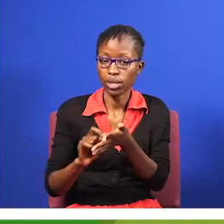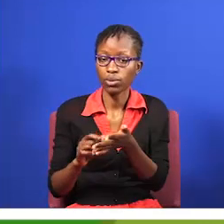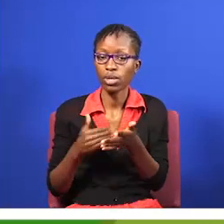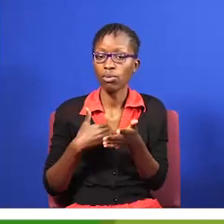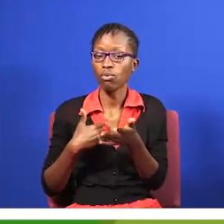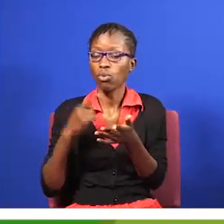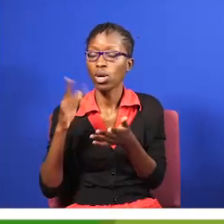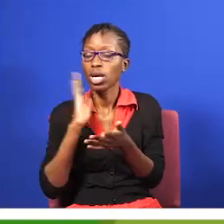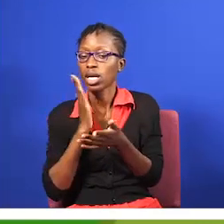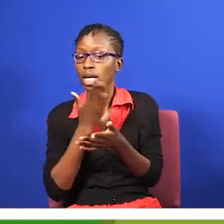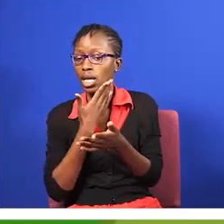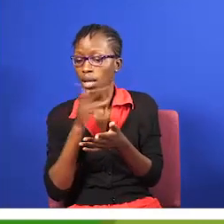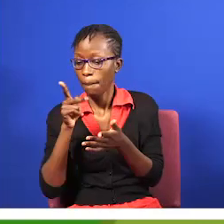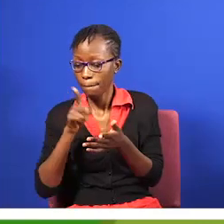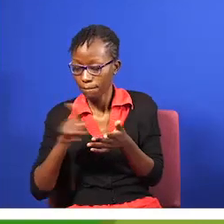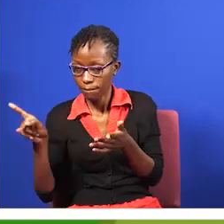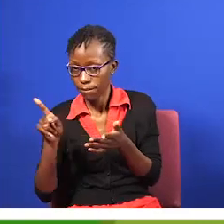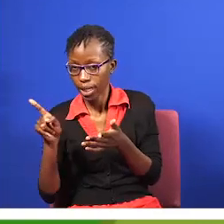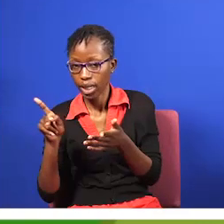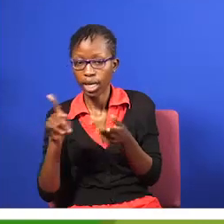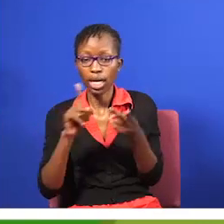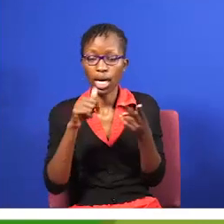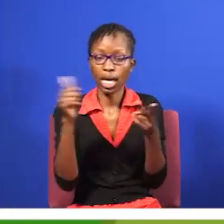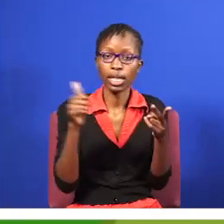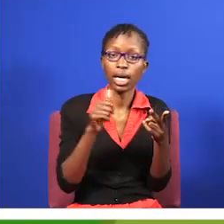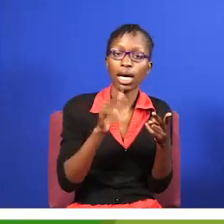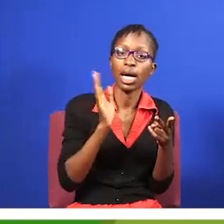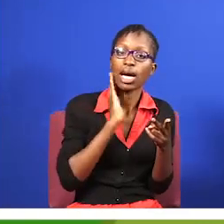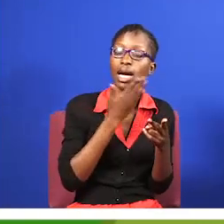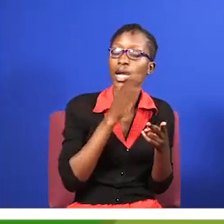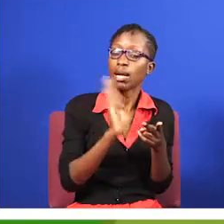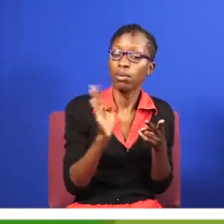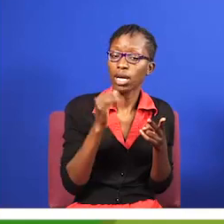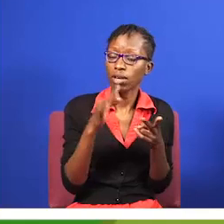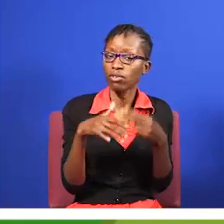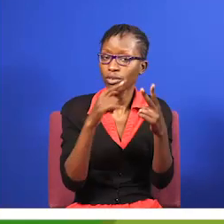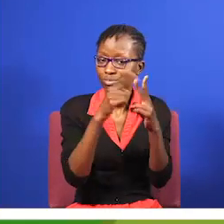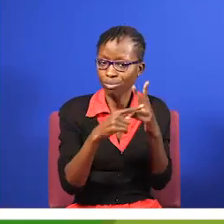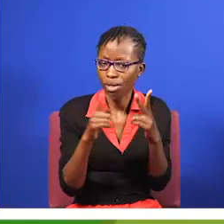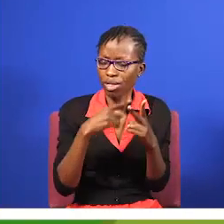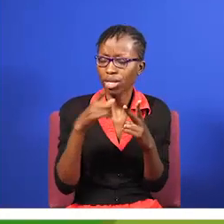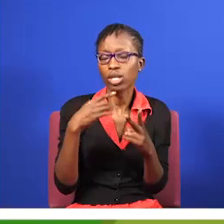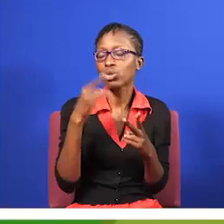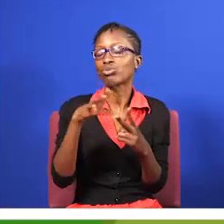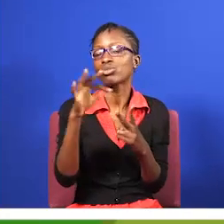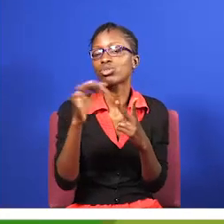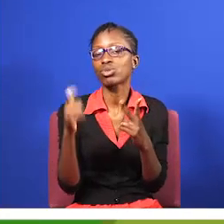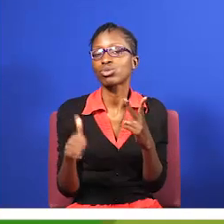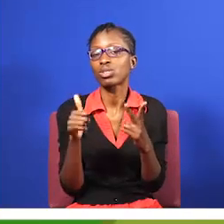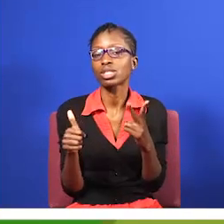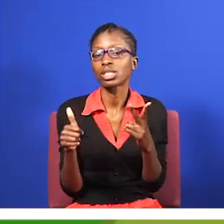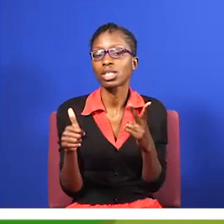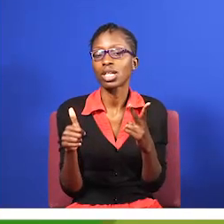color red, color pink, and color blue. If you are given this and you are asked, which color